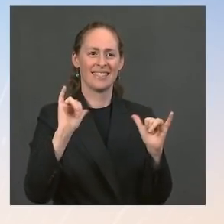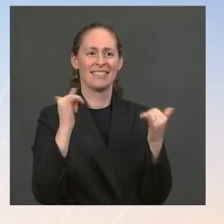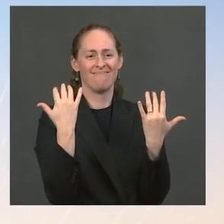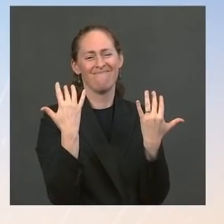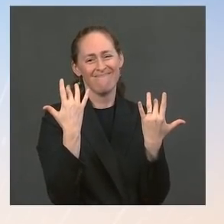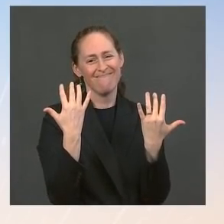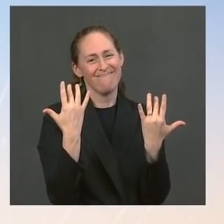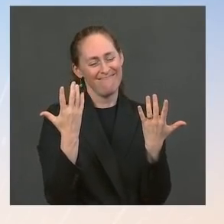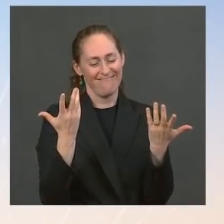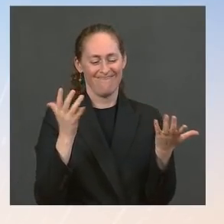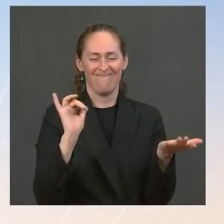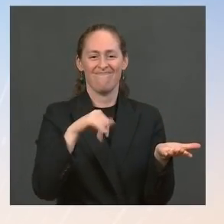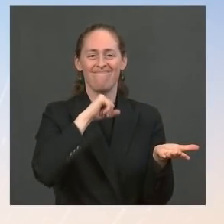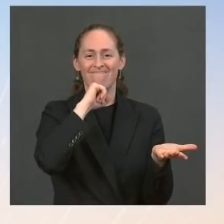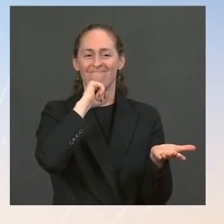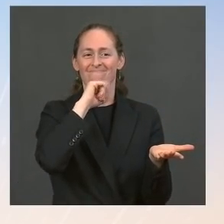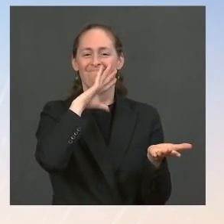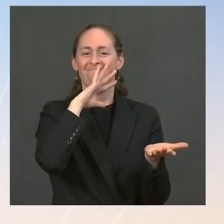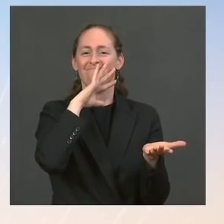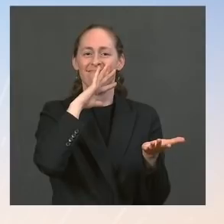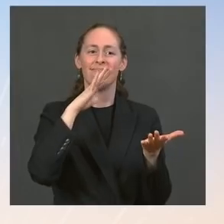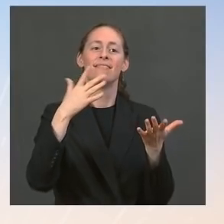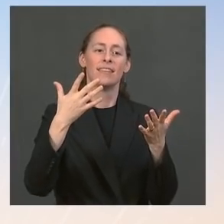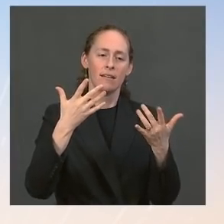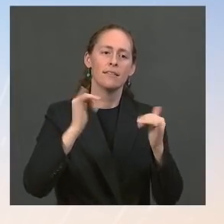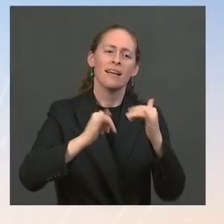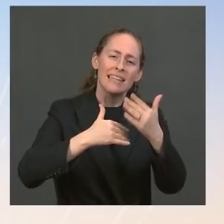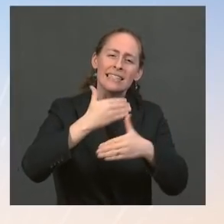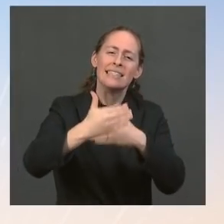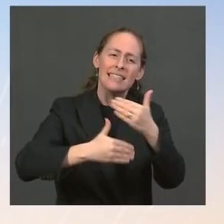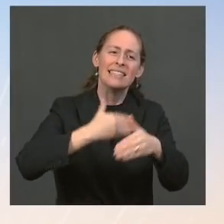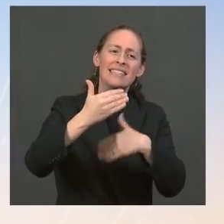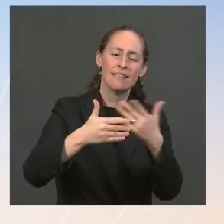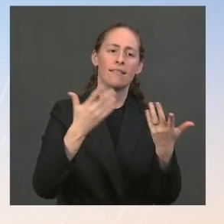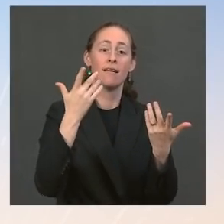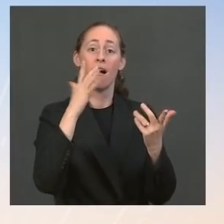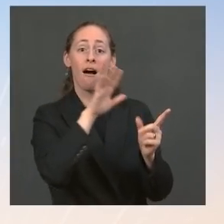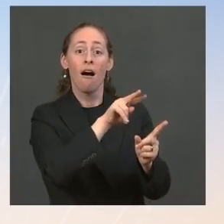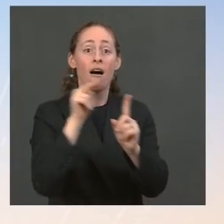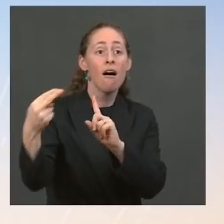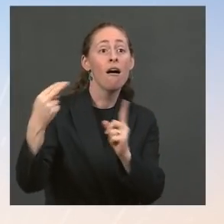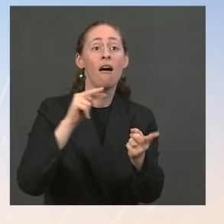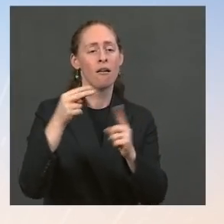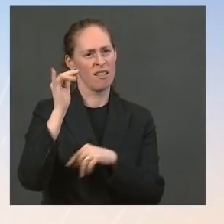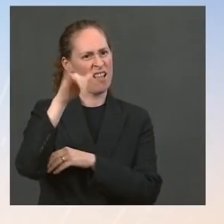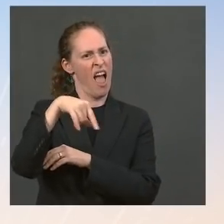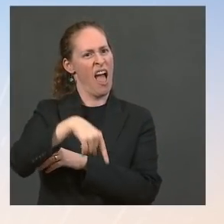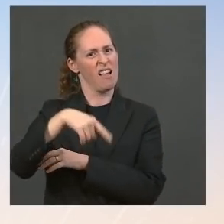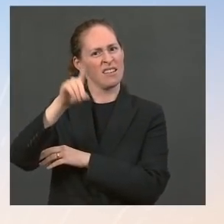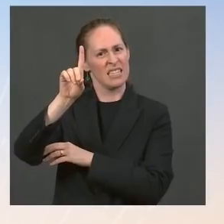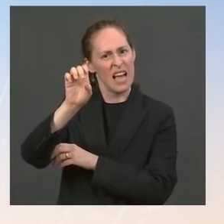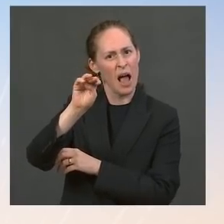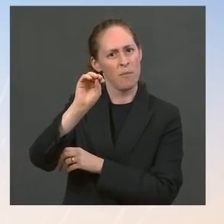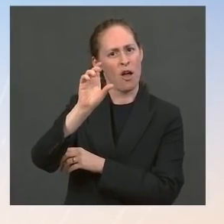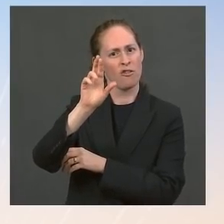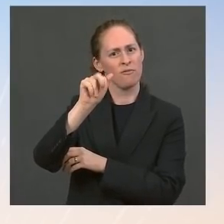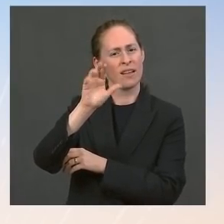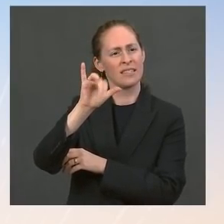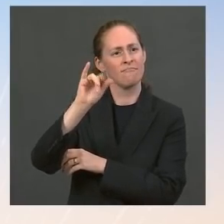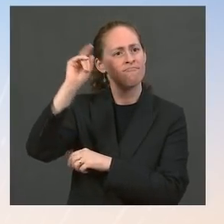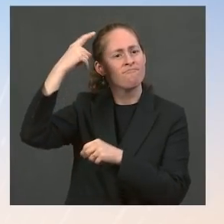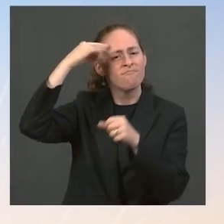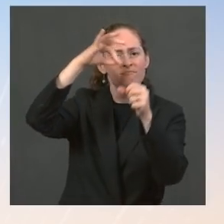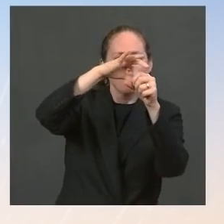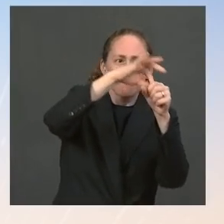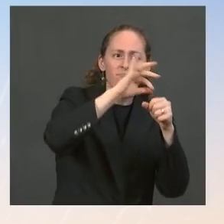negotiations. They all have representatives who are advocating for their points of view. That's democracy in action. What I can tell them is that we're